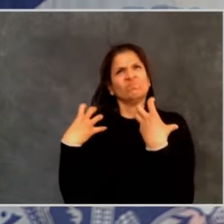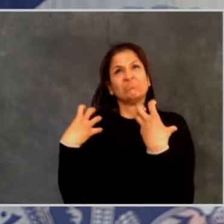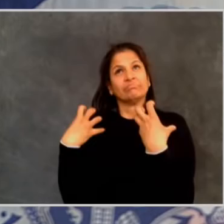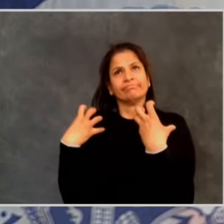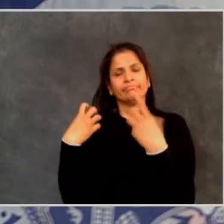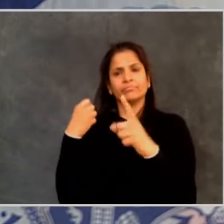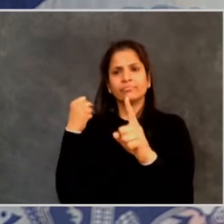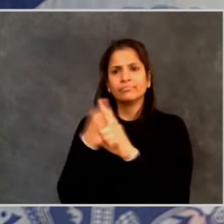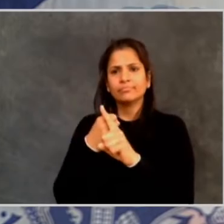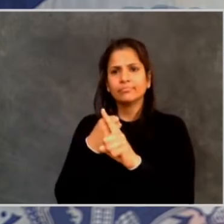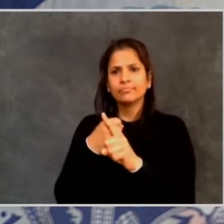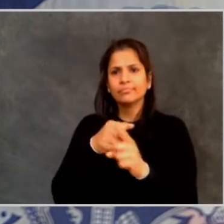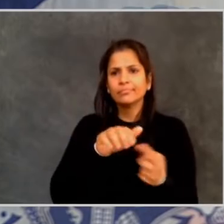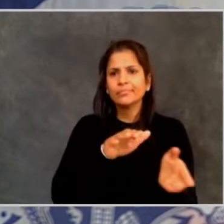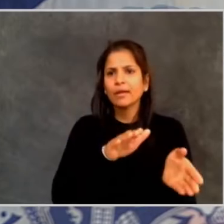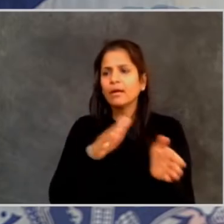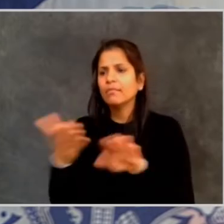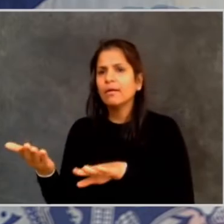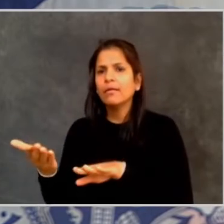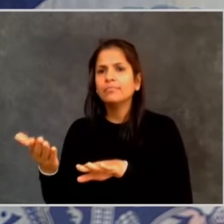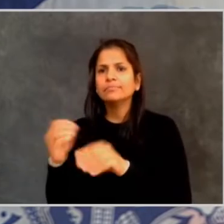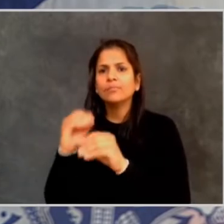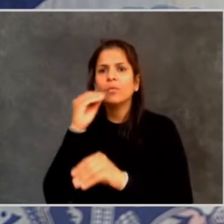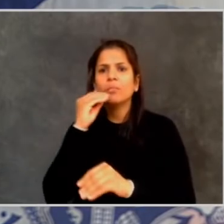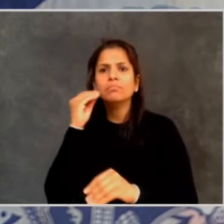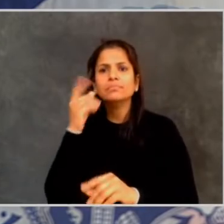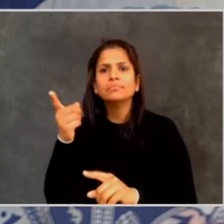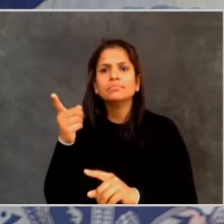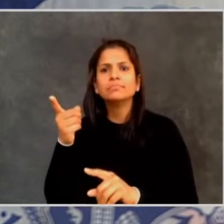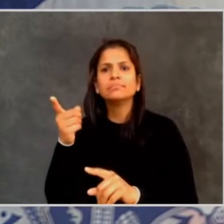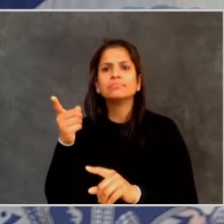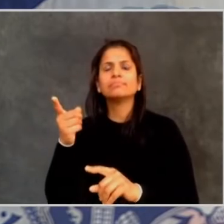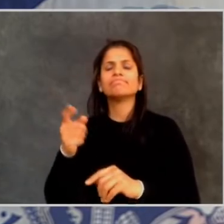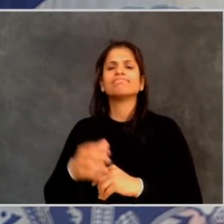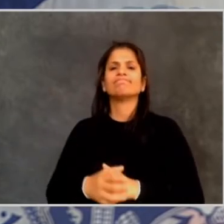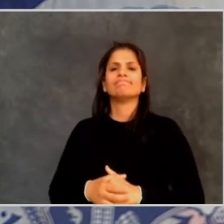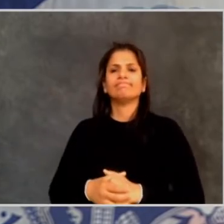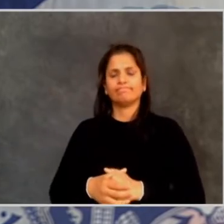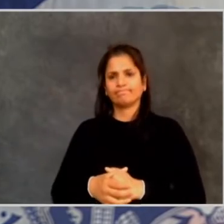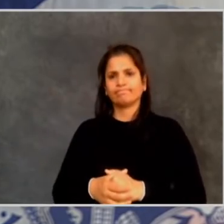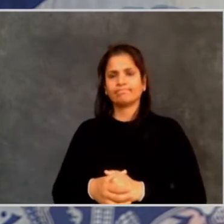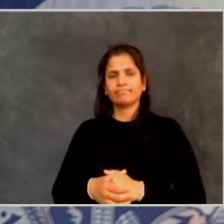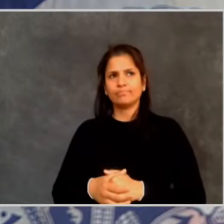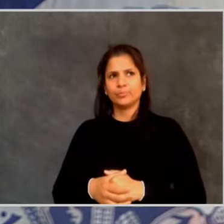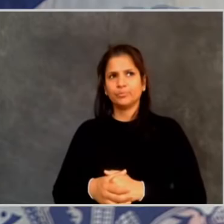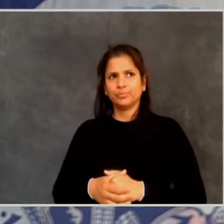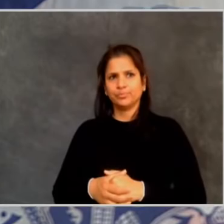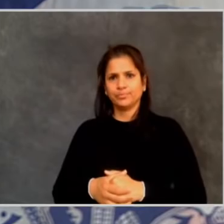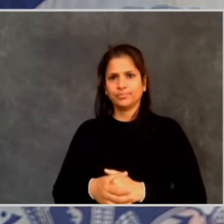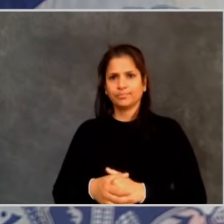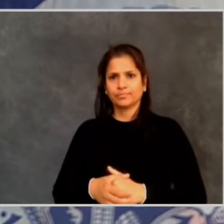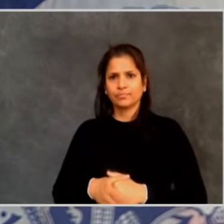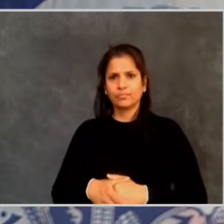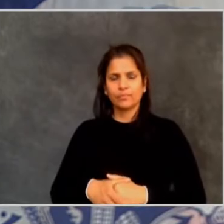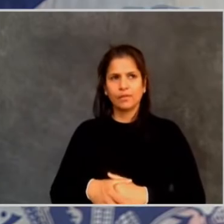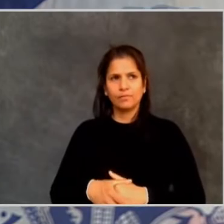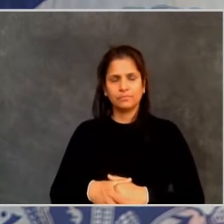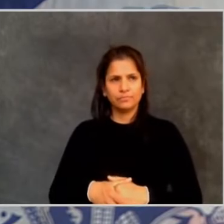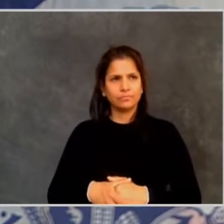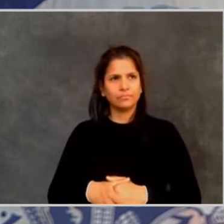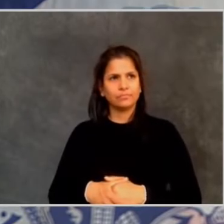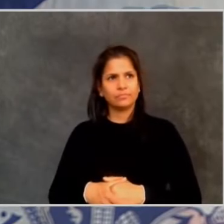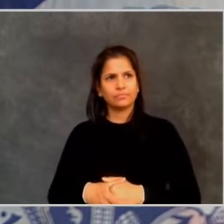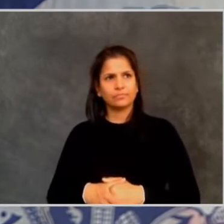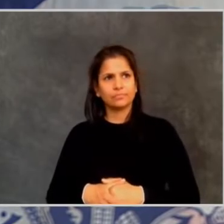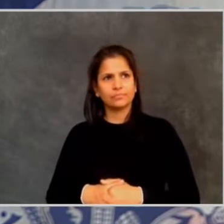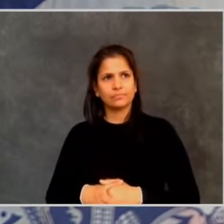the health department knows what they're doing, but what I would say as a layman is, let's just assume that with this kind of